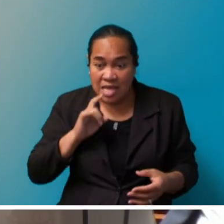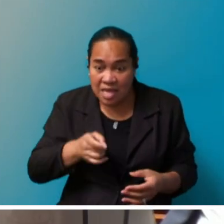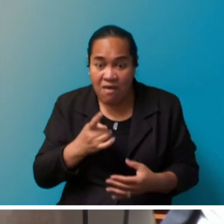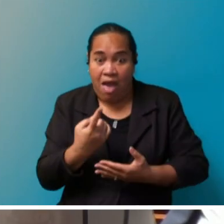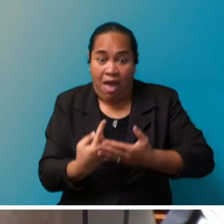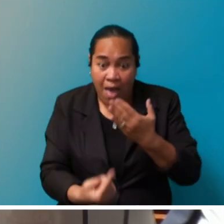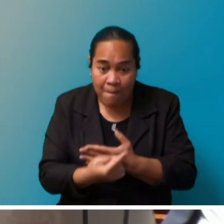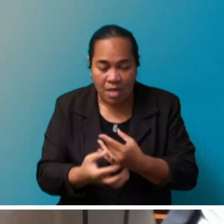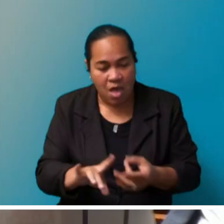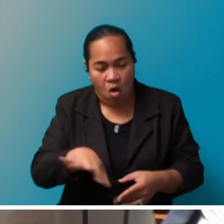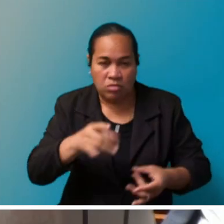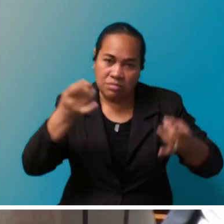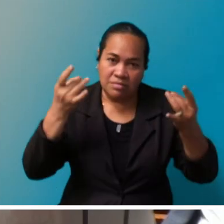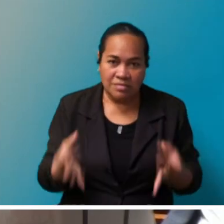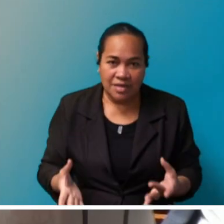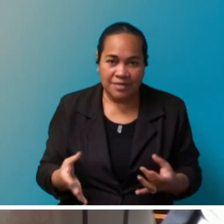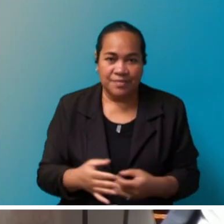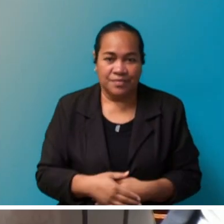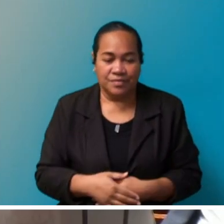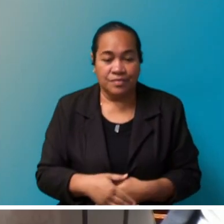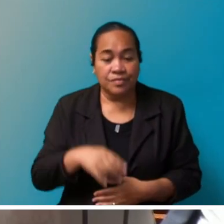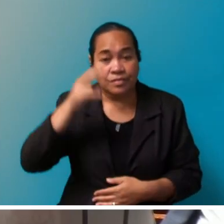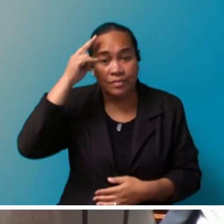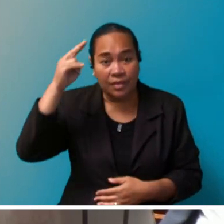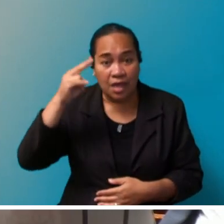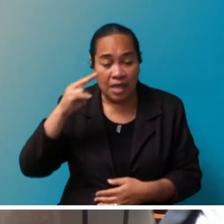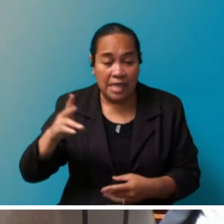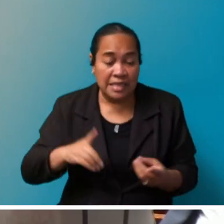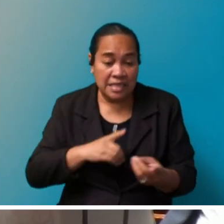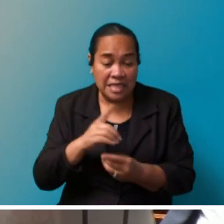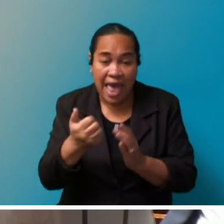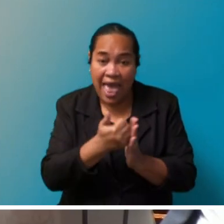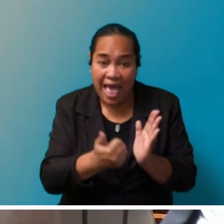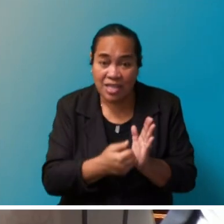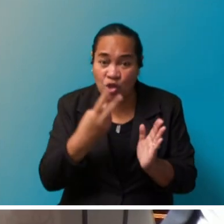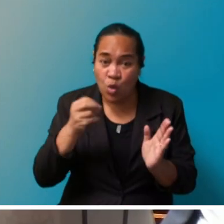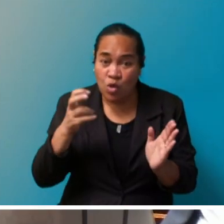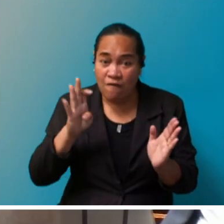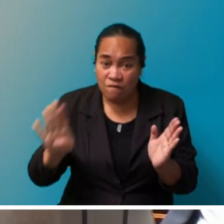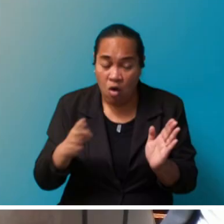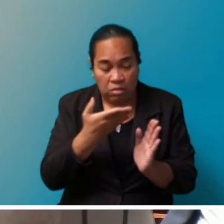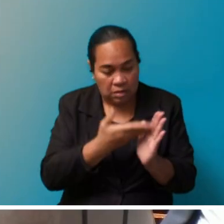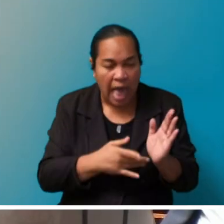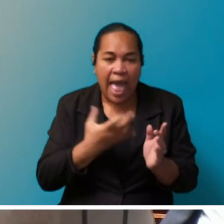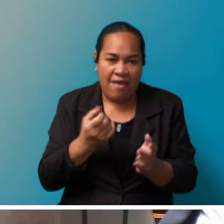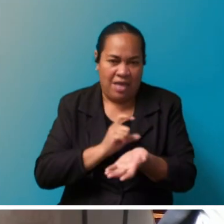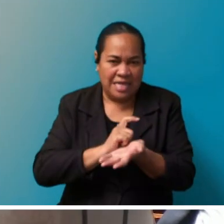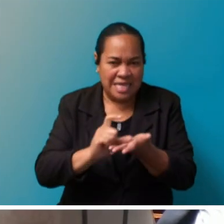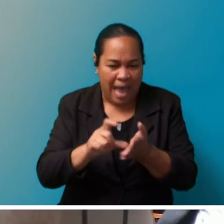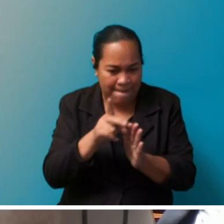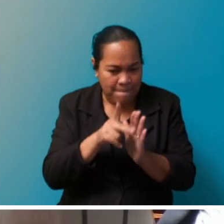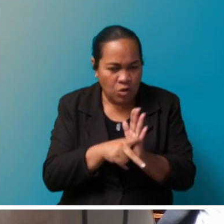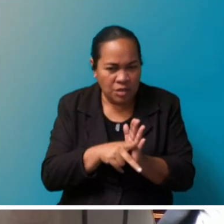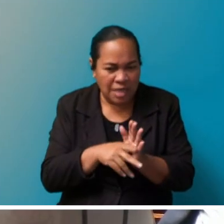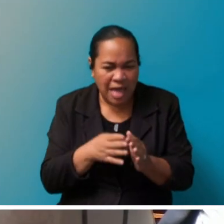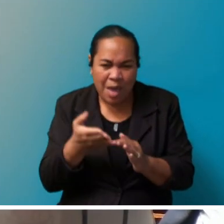when needed. And Mr. Speaker, sir, the National Disaster Risk Management Act 2024 marks a clear policy shift from reactive response